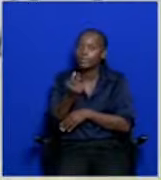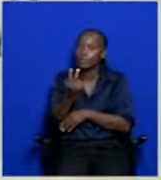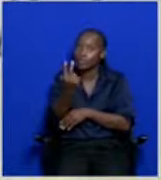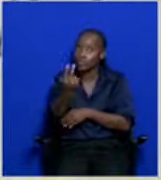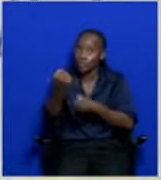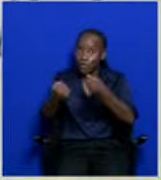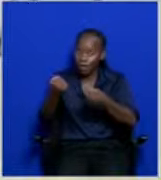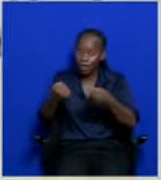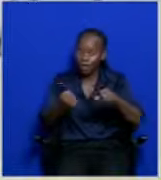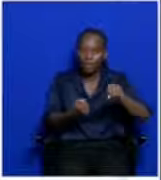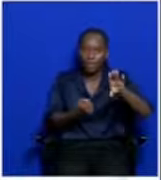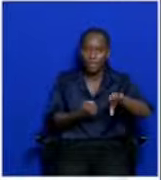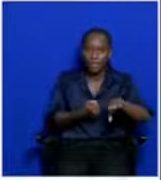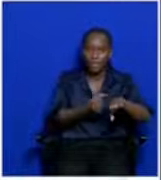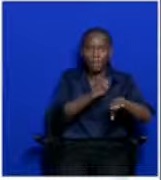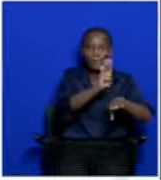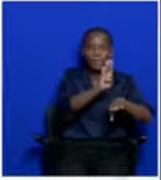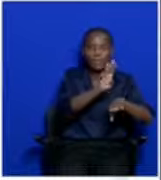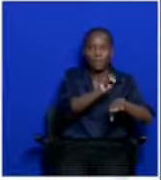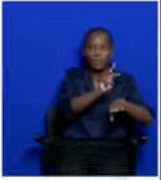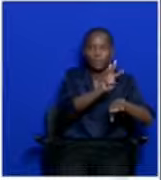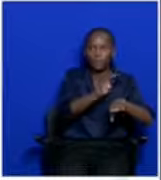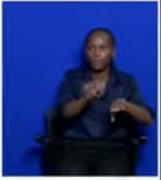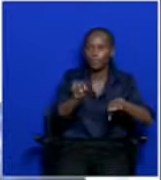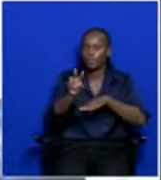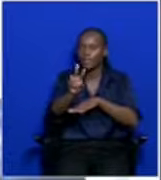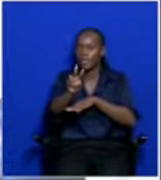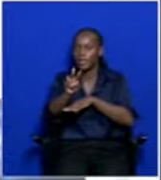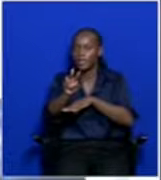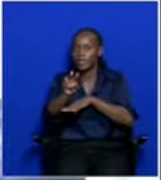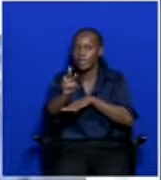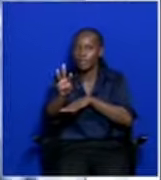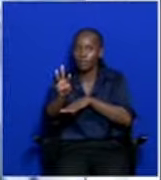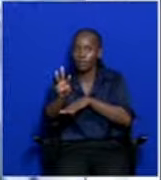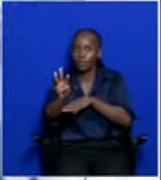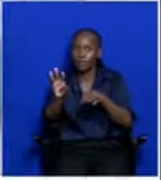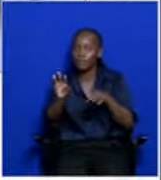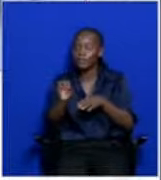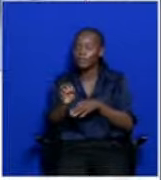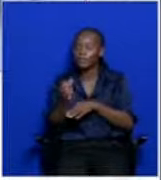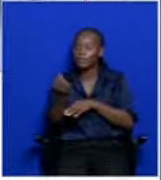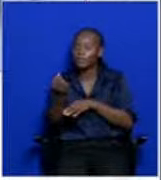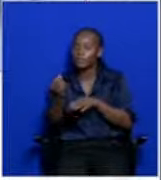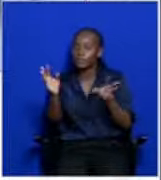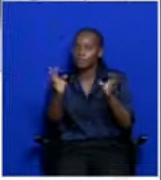VW. Okay. So in total, there are 6. And